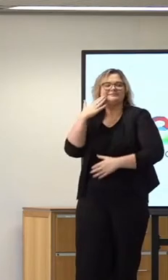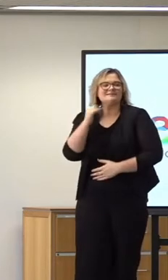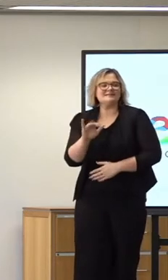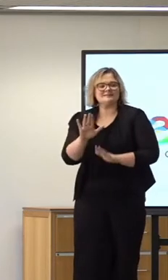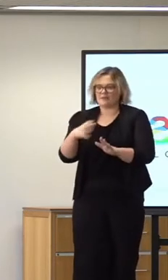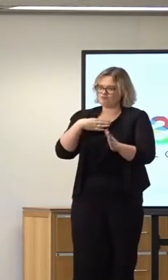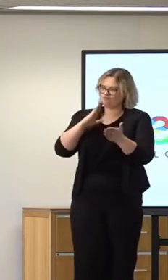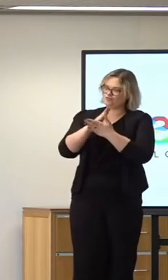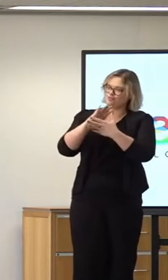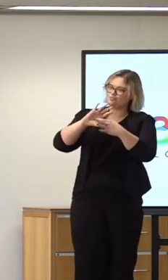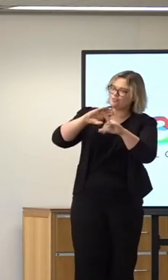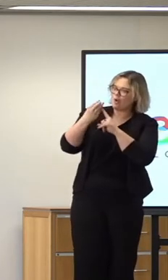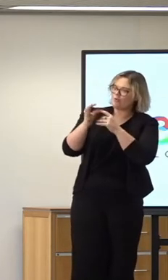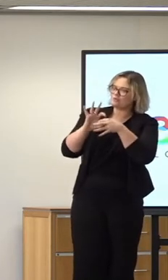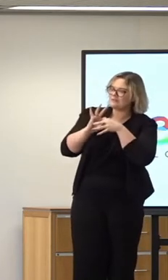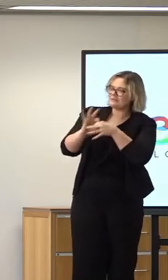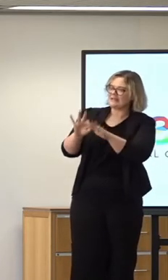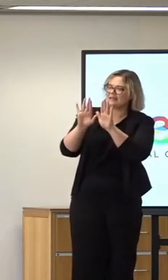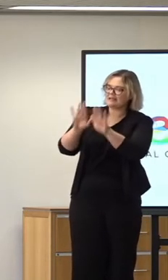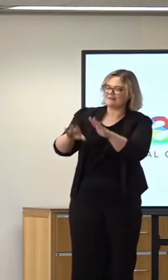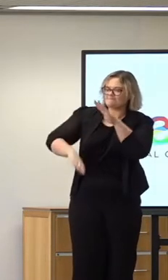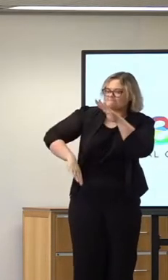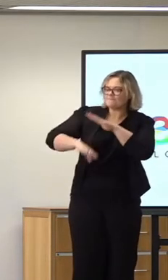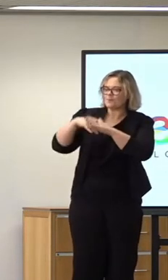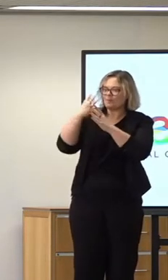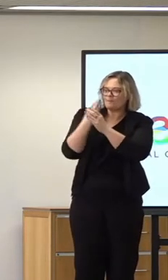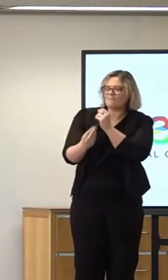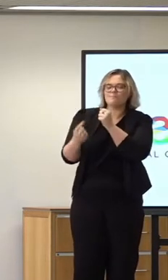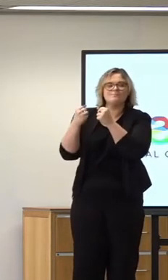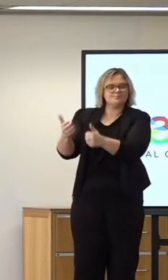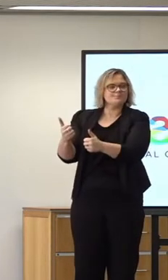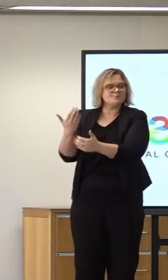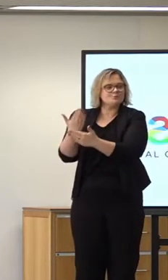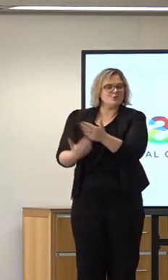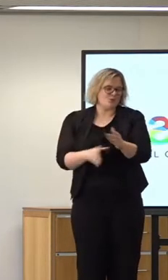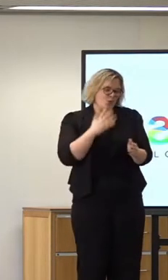it to the full degree and keep that integrity strong.